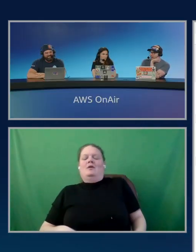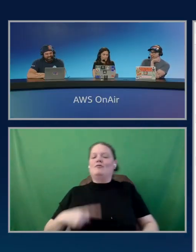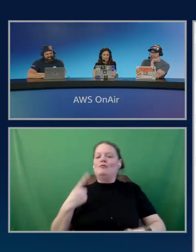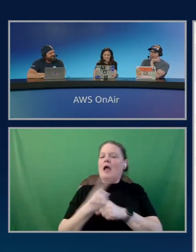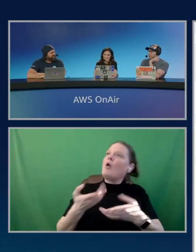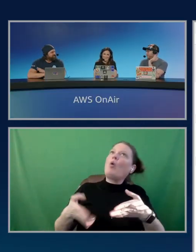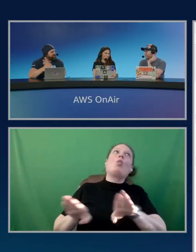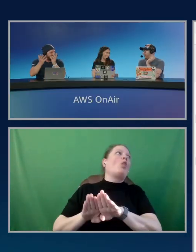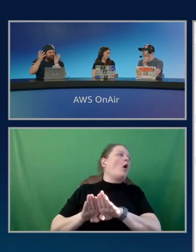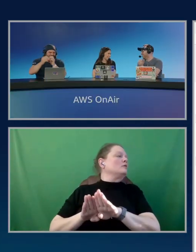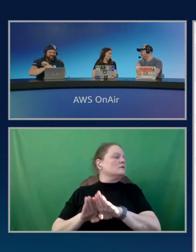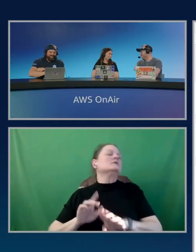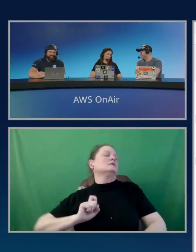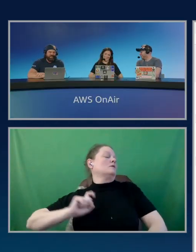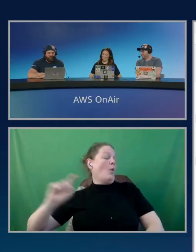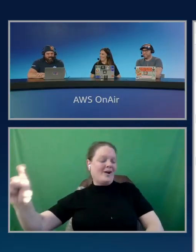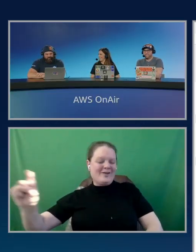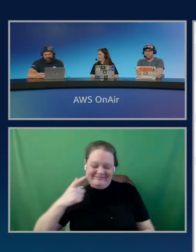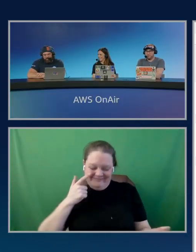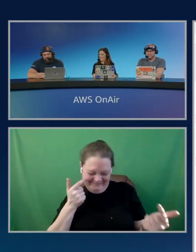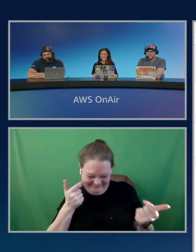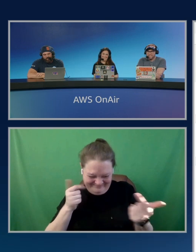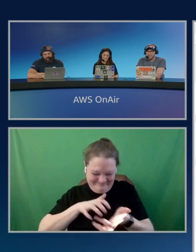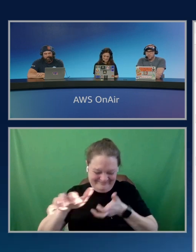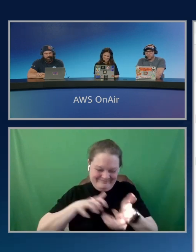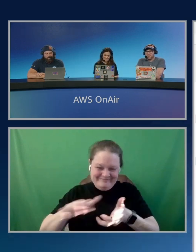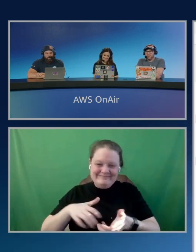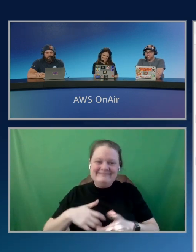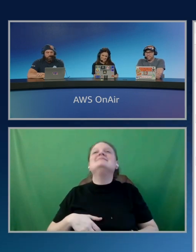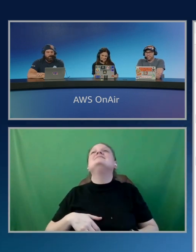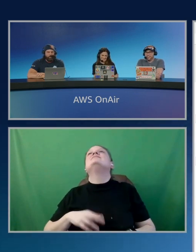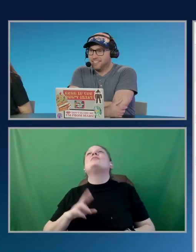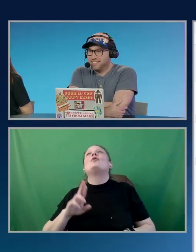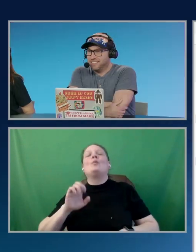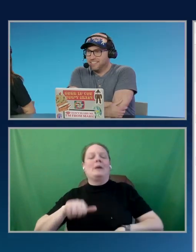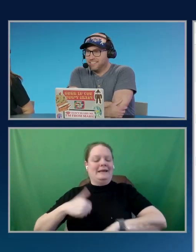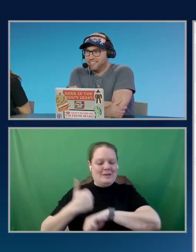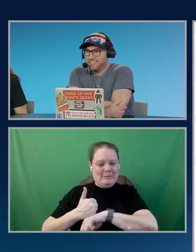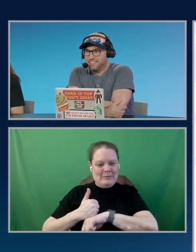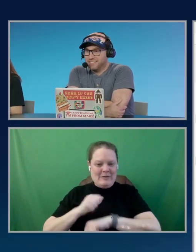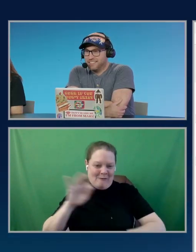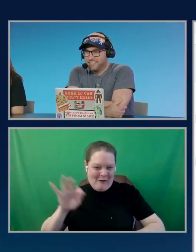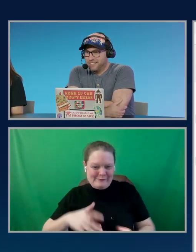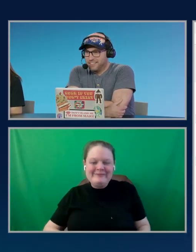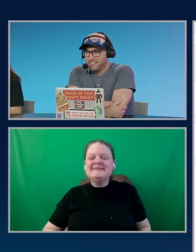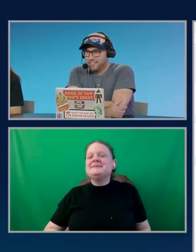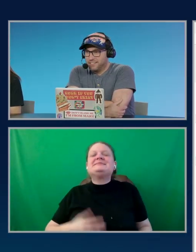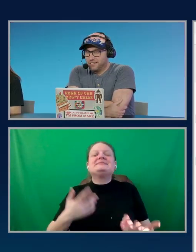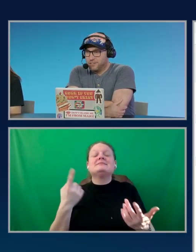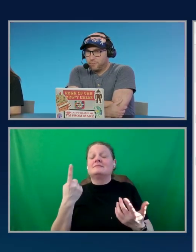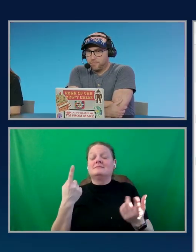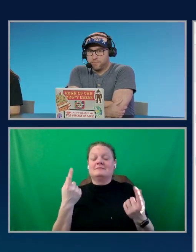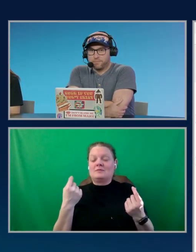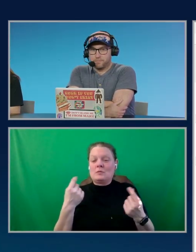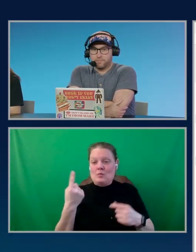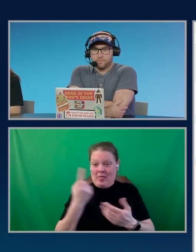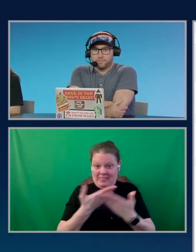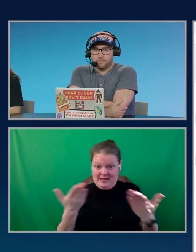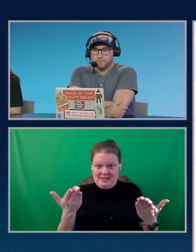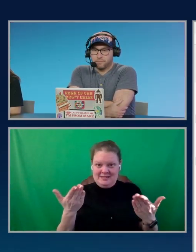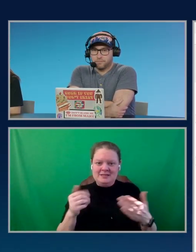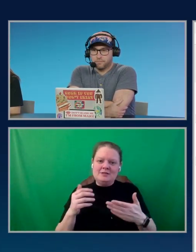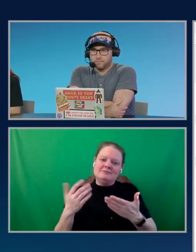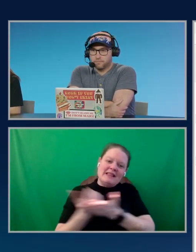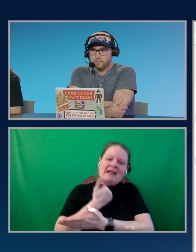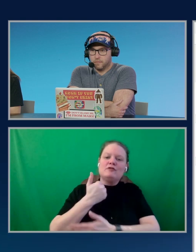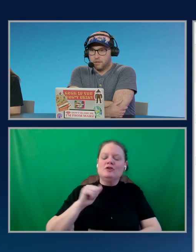Yeah. I would do that anyway. Go re-implement off. Yeah. So yeah. one of the things that we're going to do here is just leverage Q